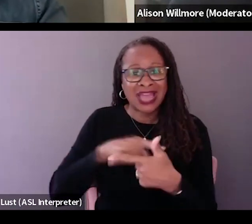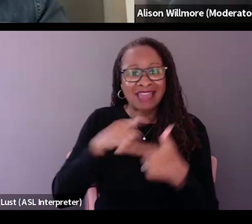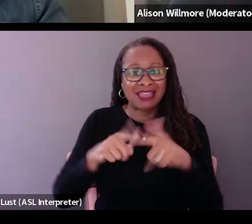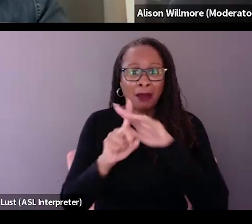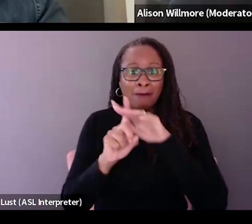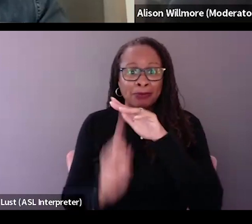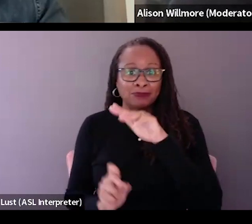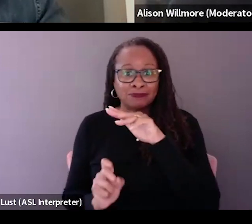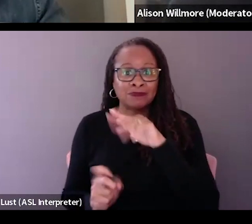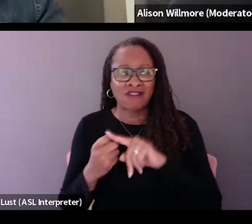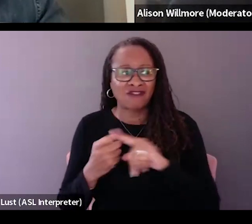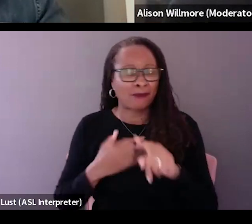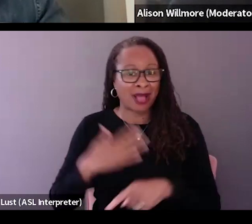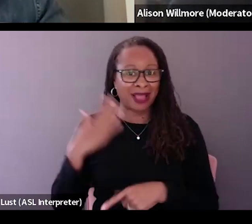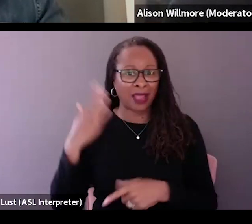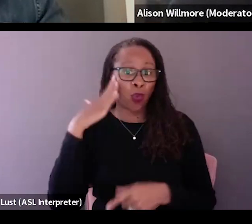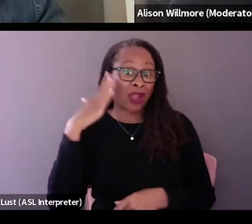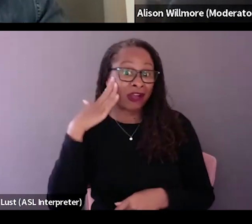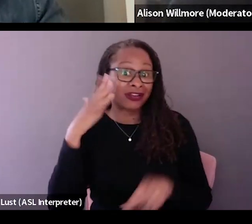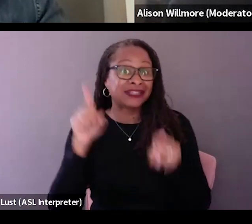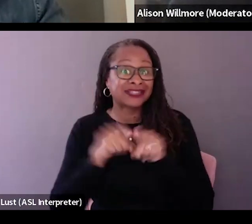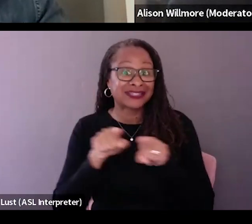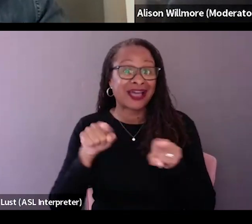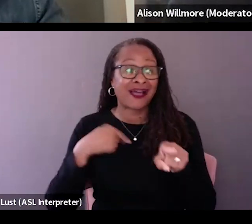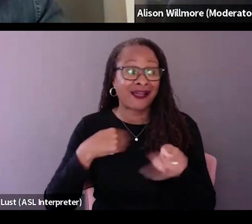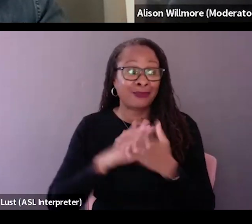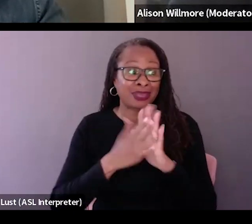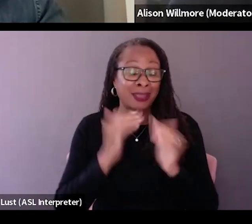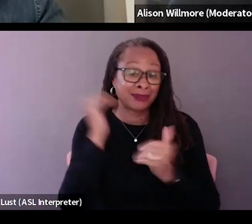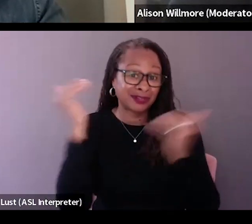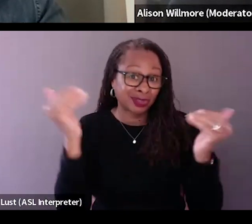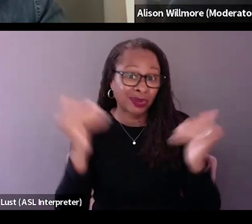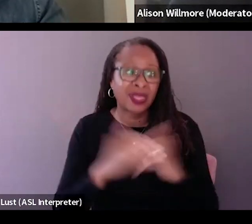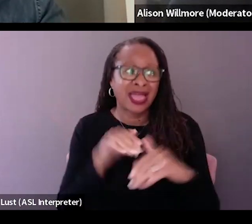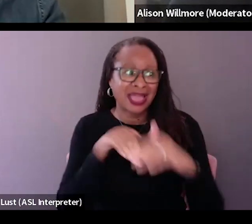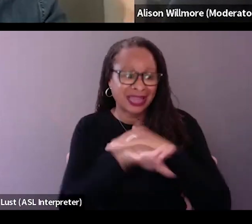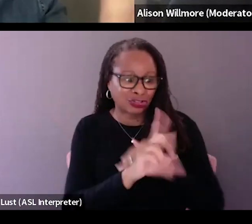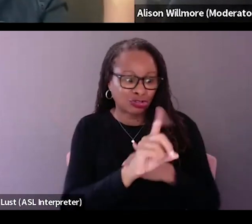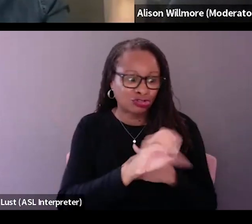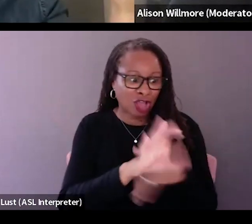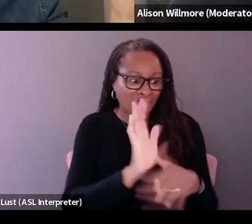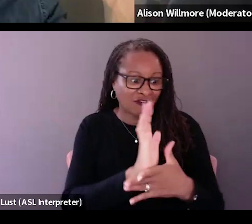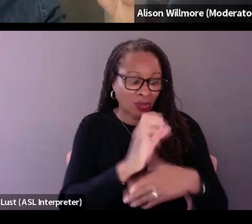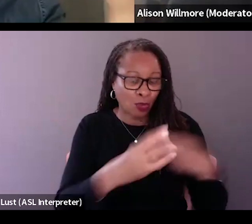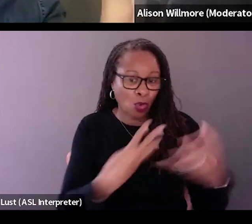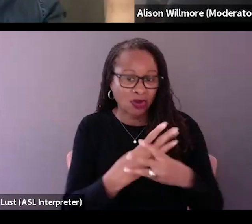from my consciousness as I became an adult and entered the documentary film world, but I just assumed she was